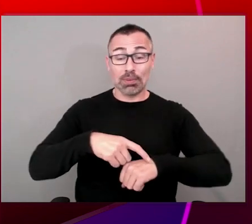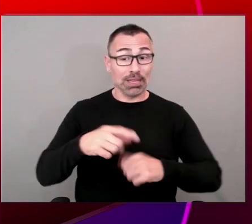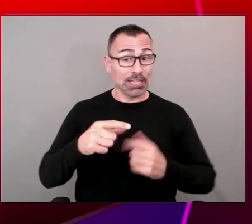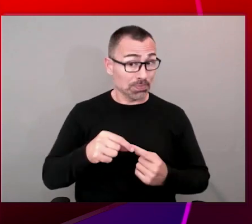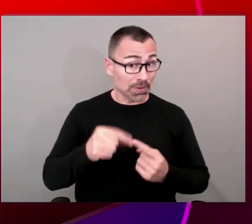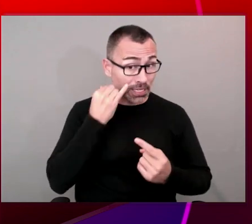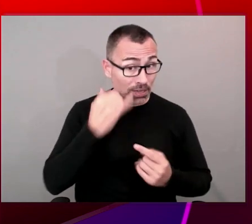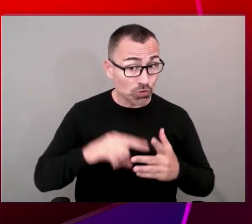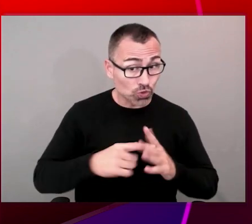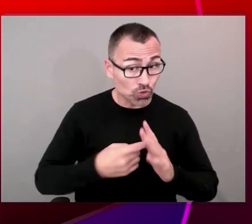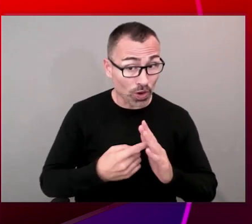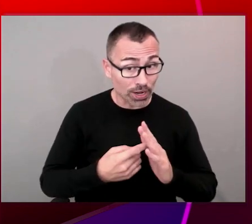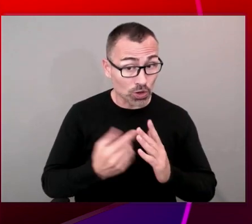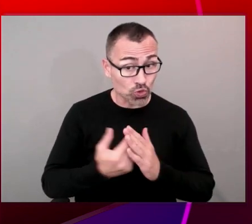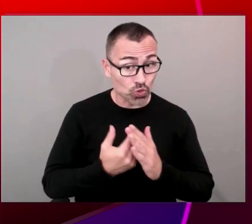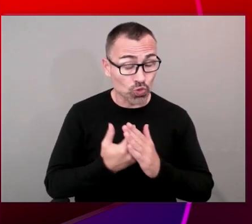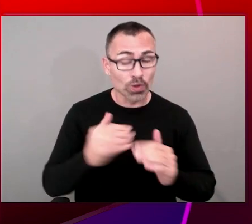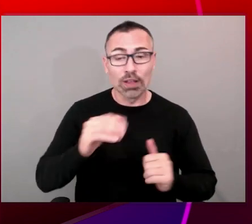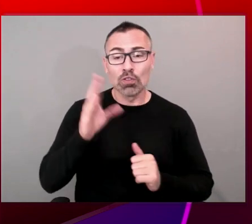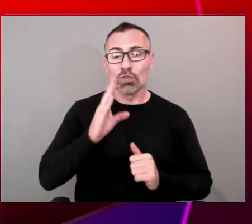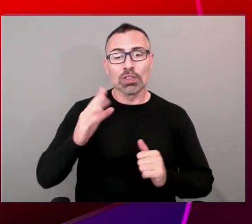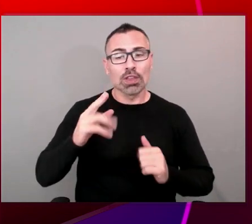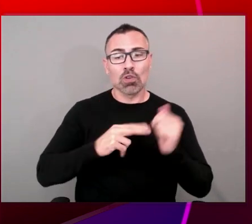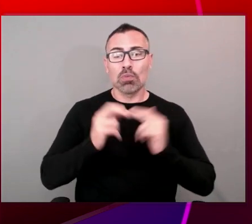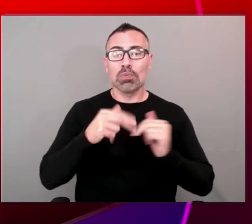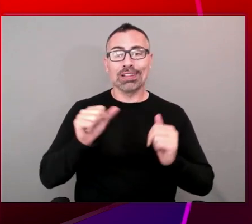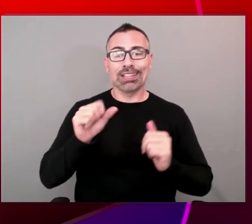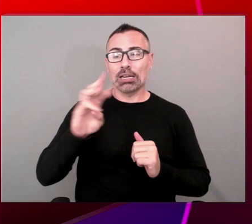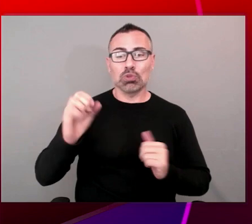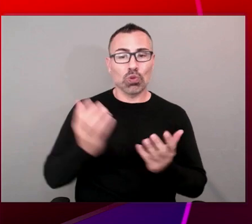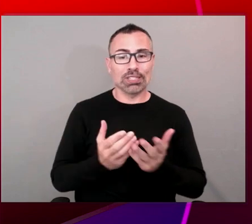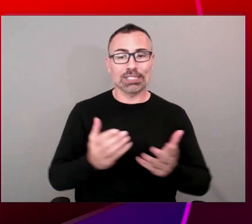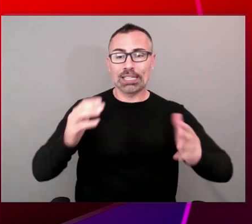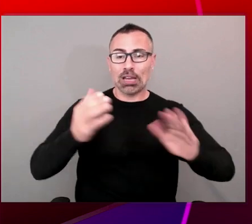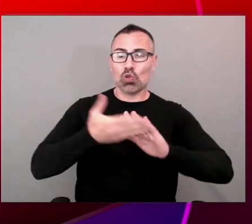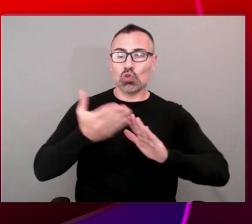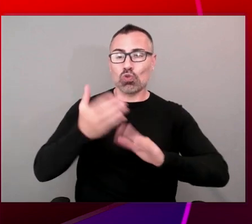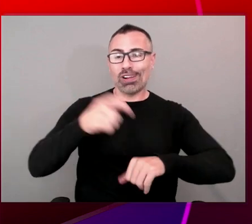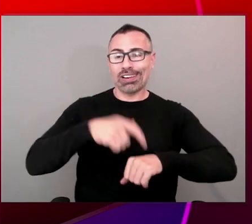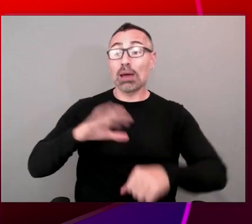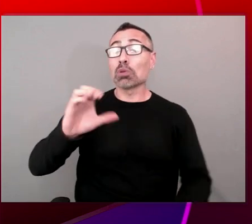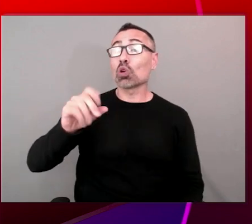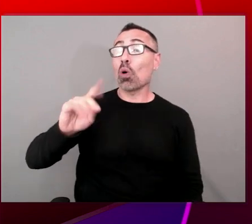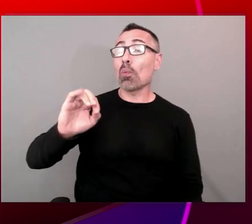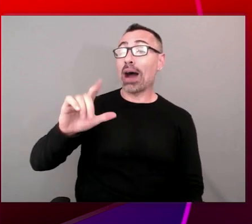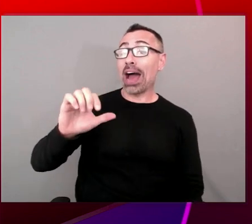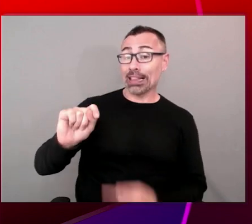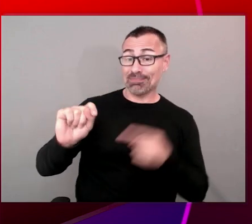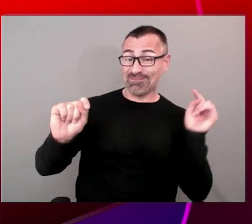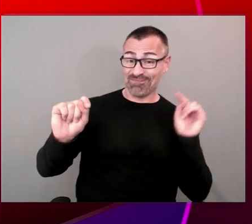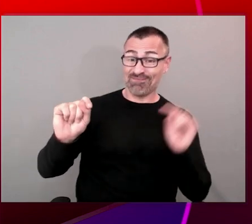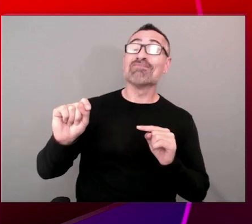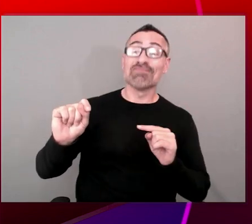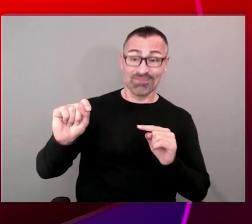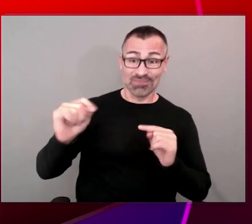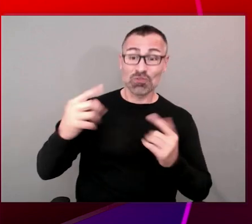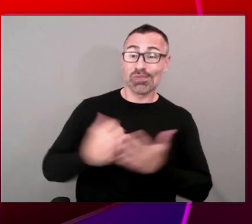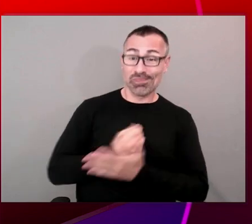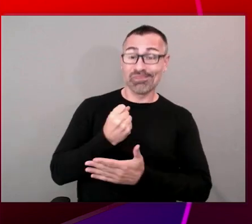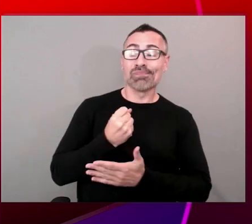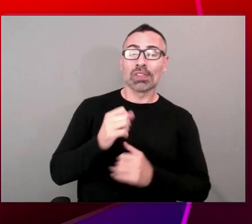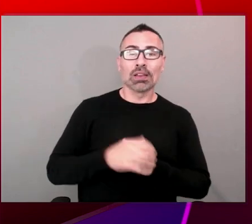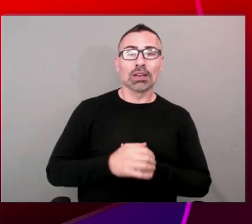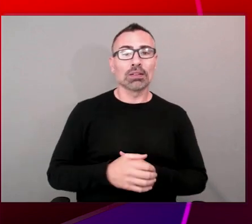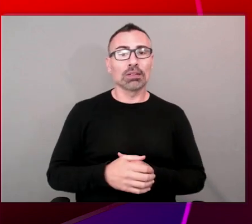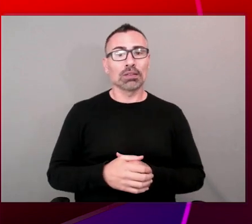If you've never built a AWS container runtime, Copilot is the go-to tool. That's really cool. And, Yeah. and can you tell us about